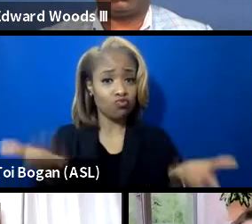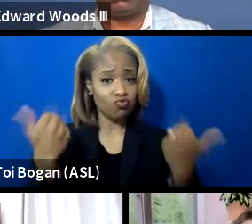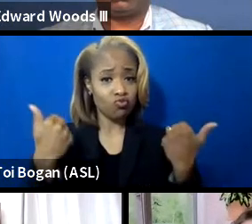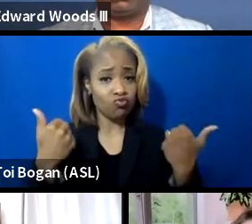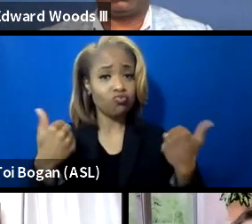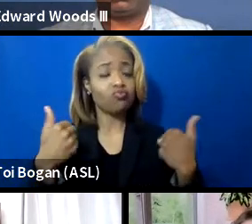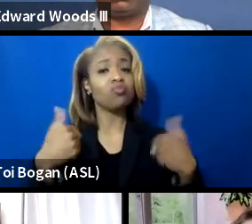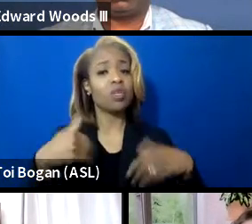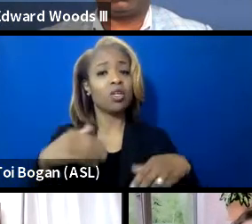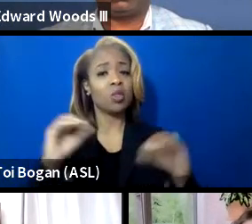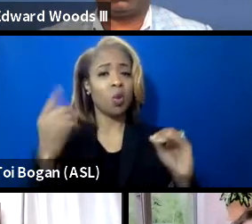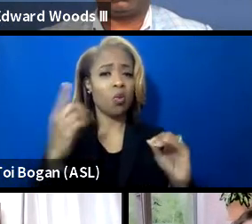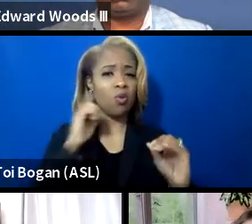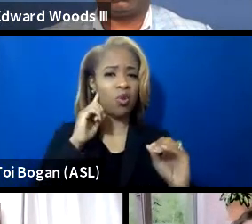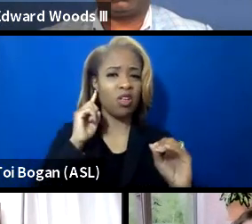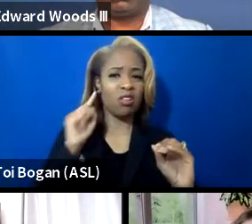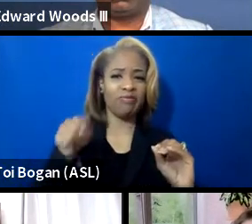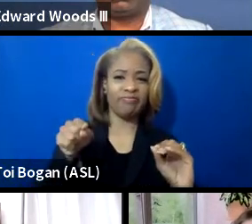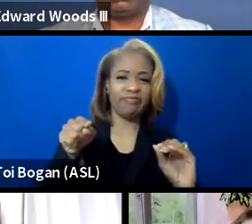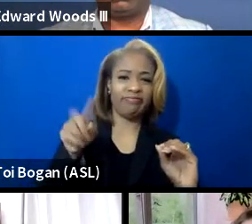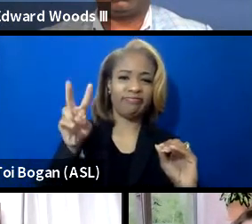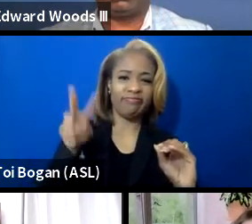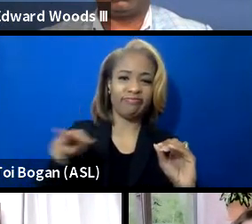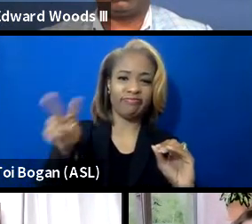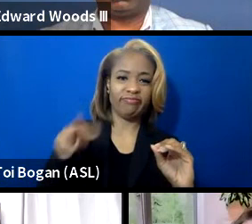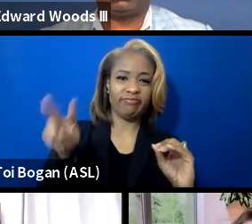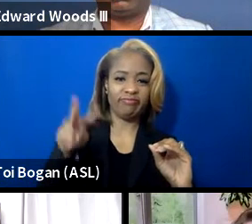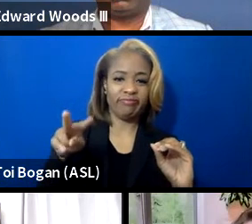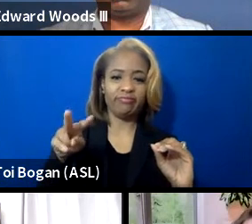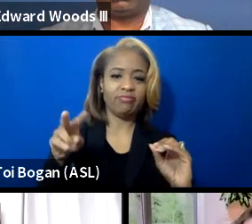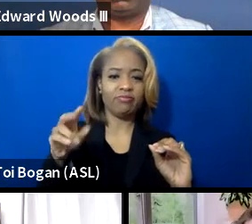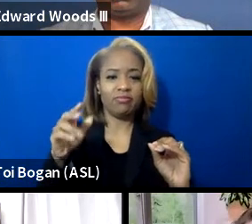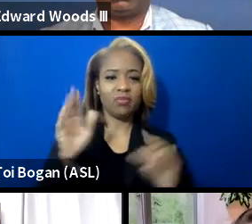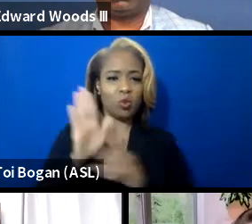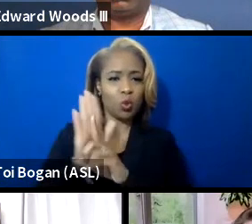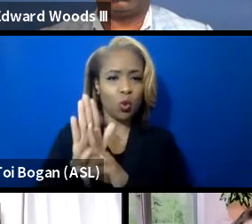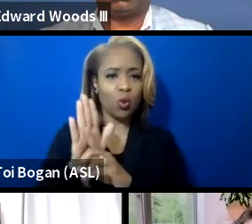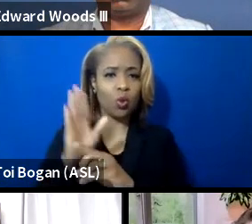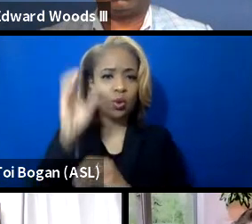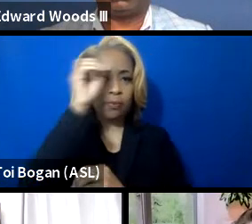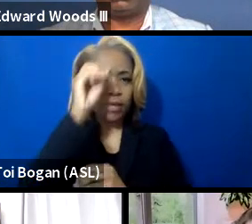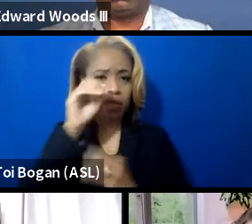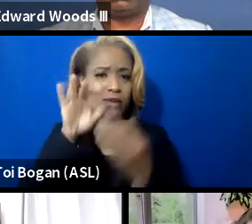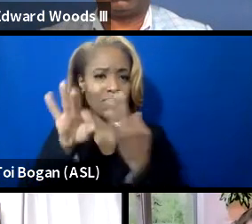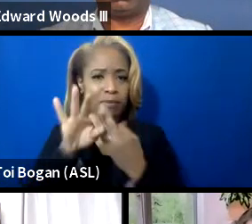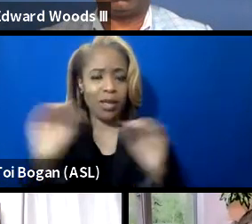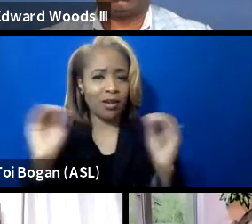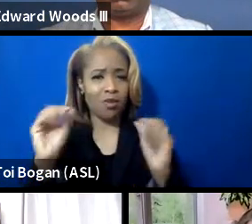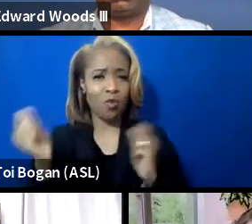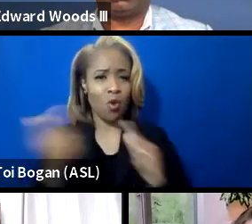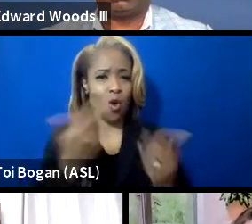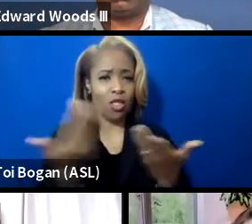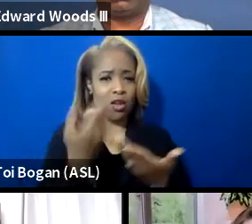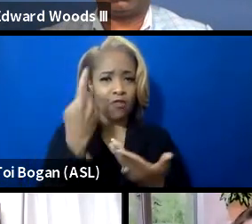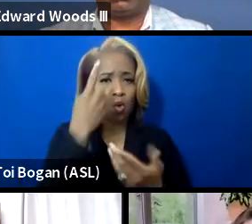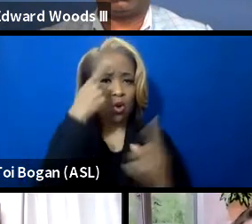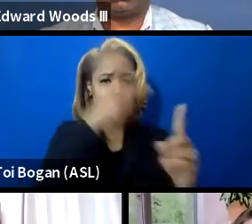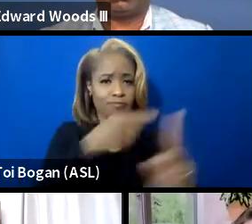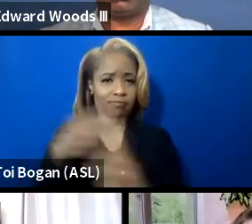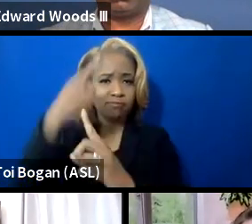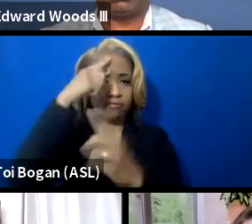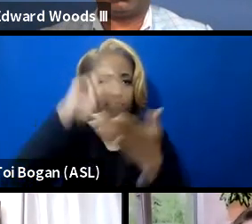And nobody's going to think ill of anybody who has any concerns on this commission. We're all here for one purpose. Thank